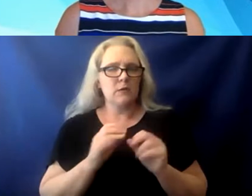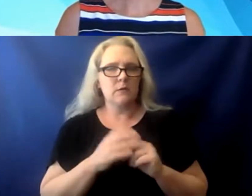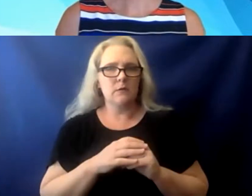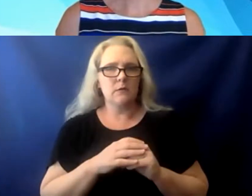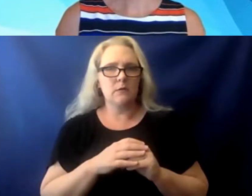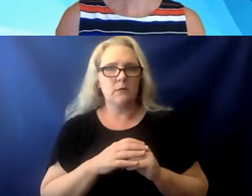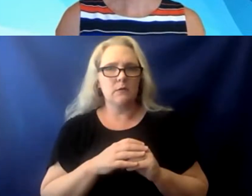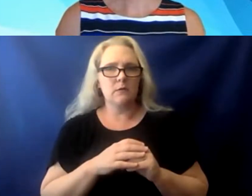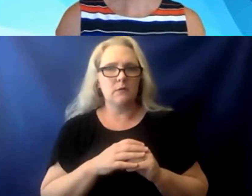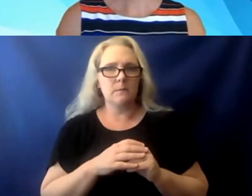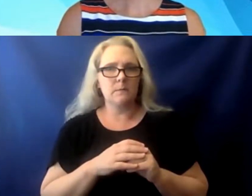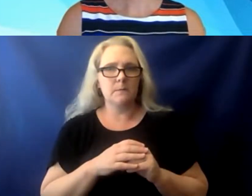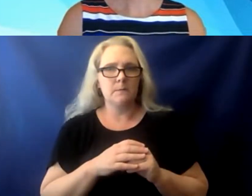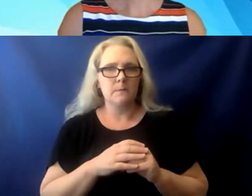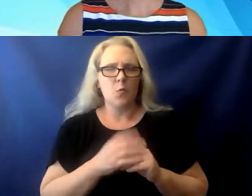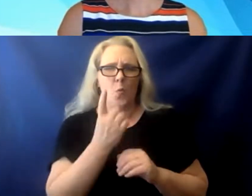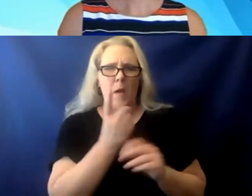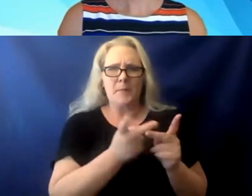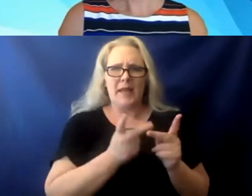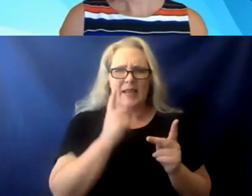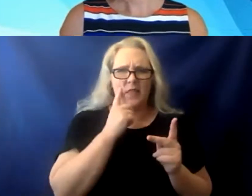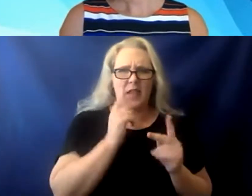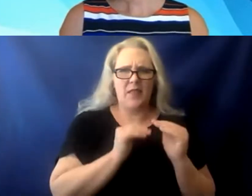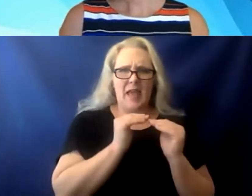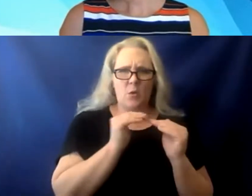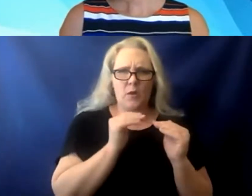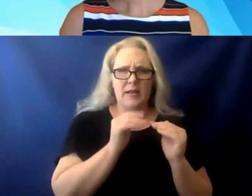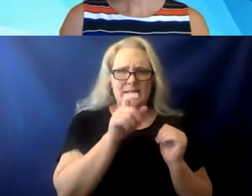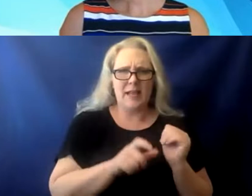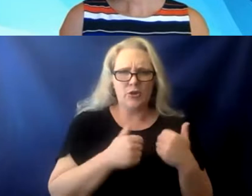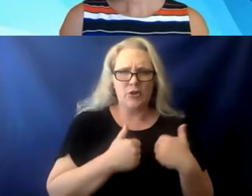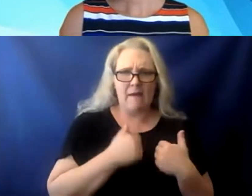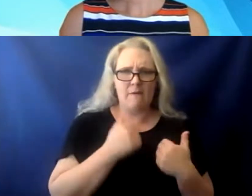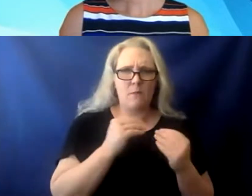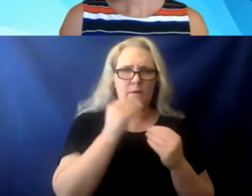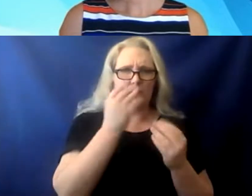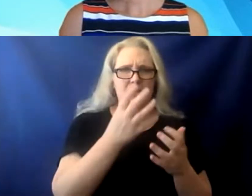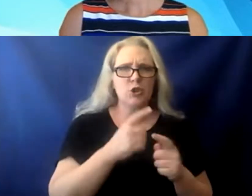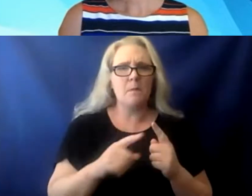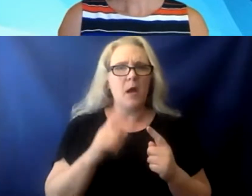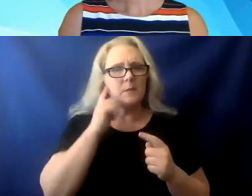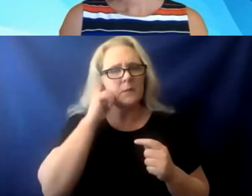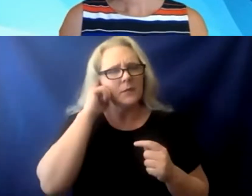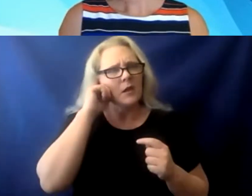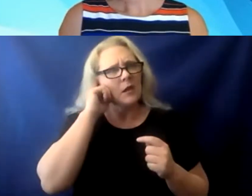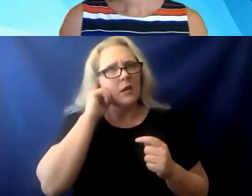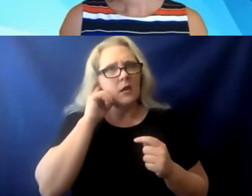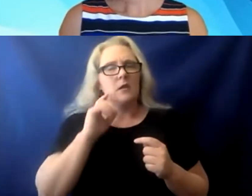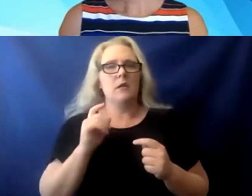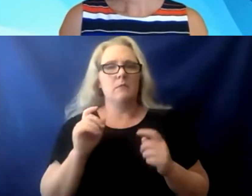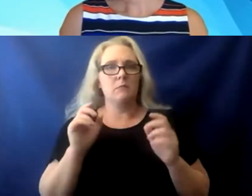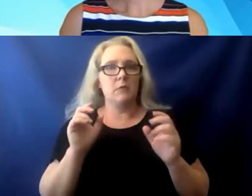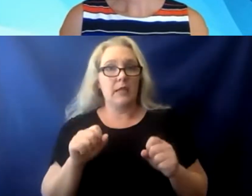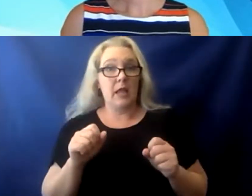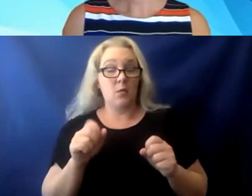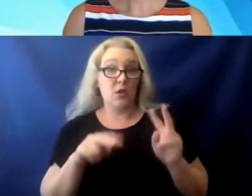place, and I think it's the equity section. But I wonder if there's more we can do sort of throughout to look at, you know, do people feel